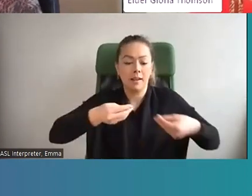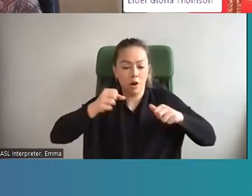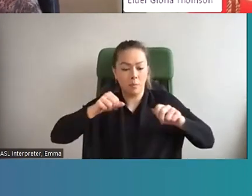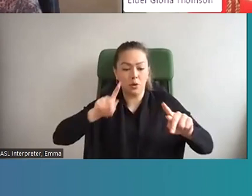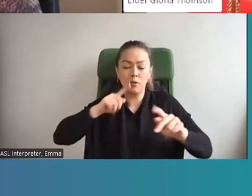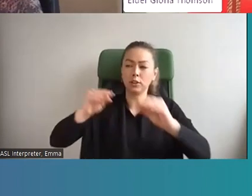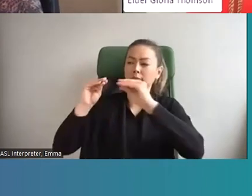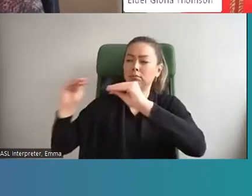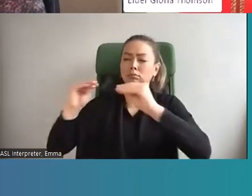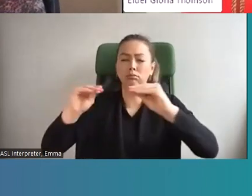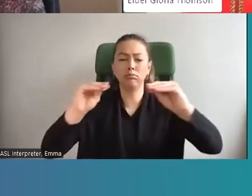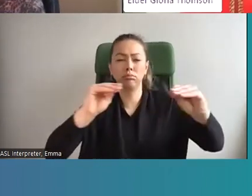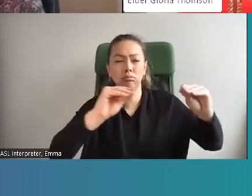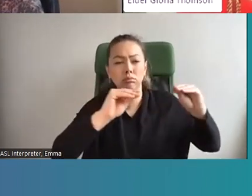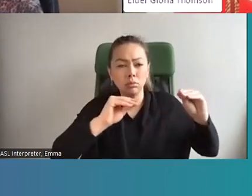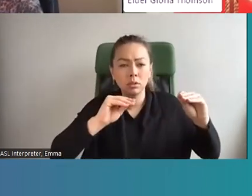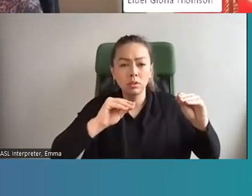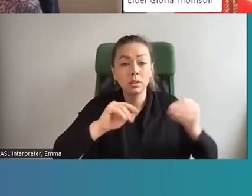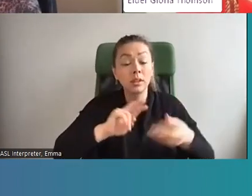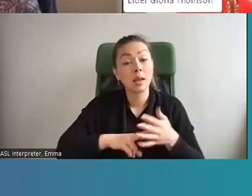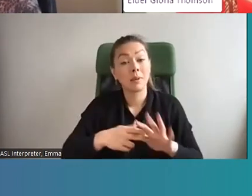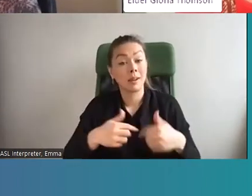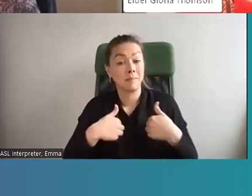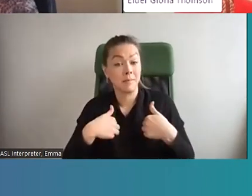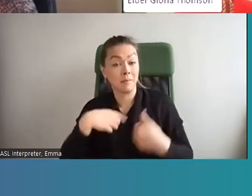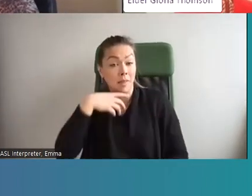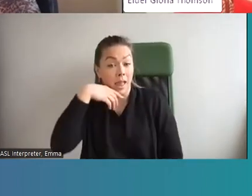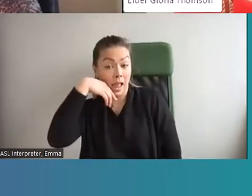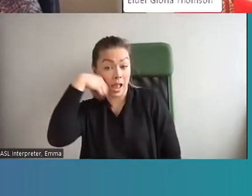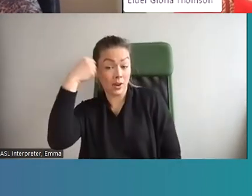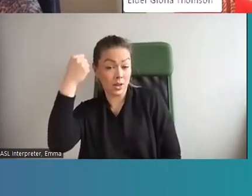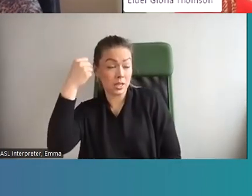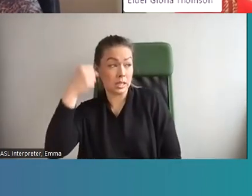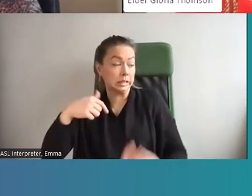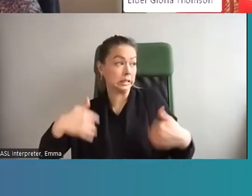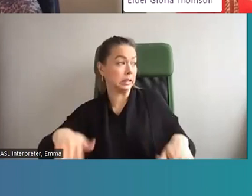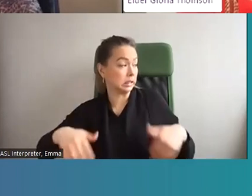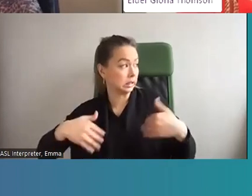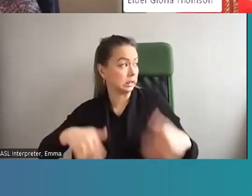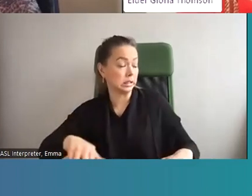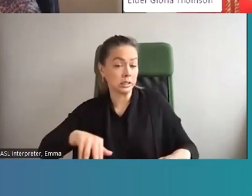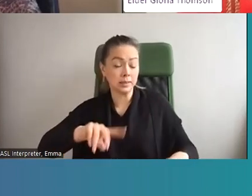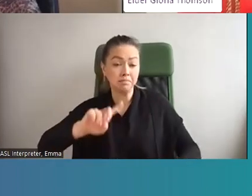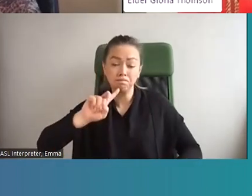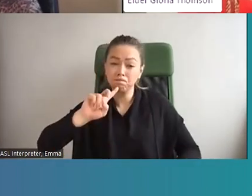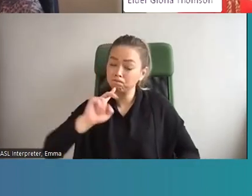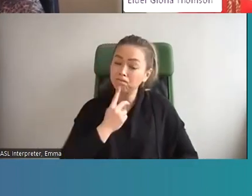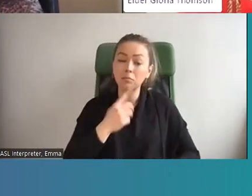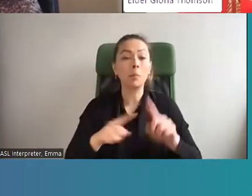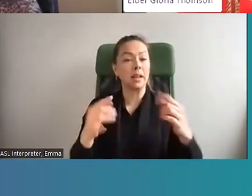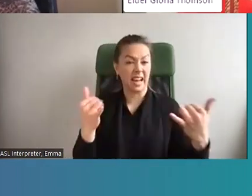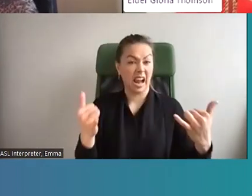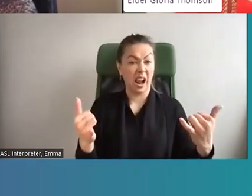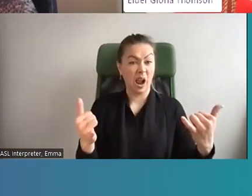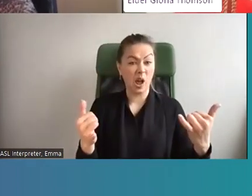I kind of cut my teeth as an elder at that time. Now, because the blanket exercises were